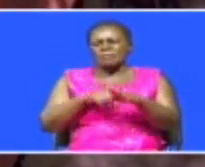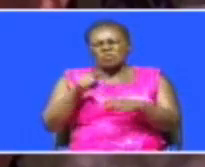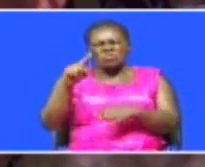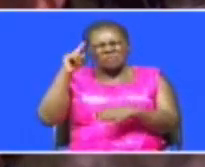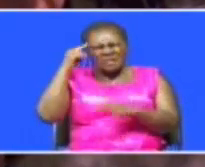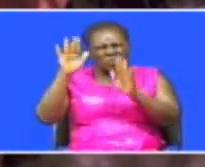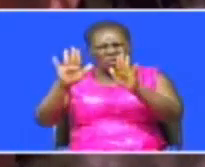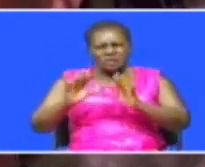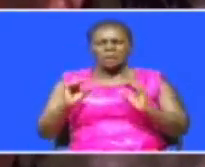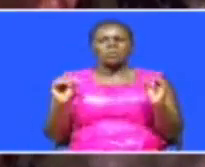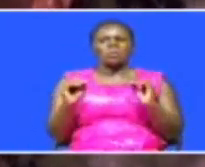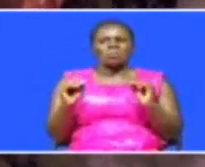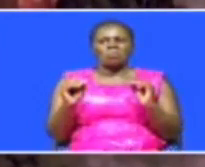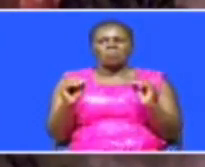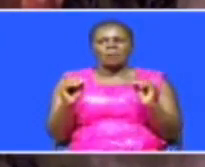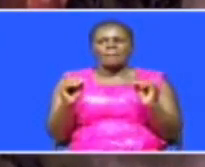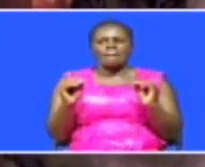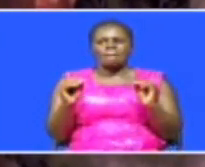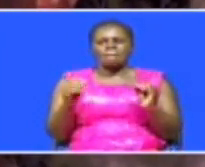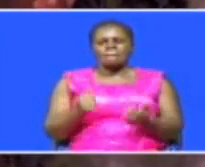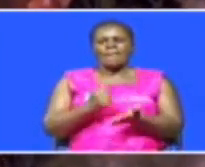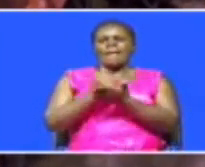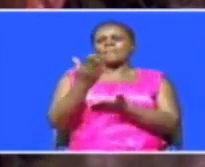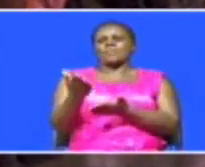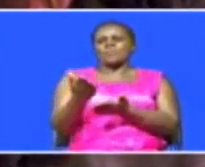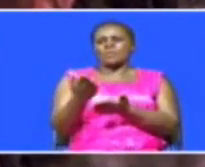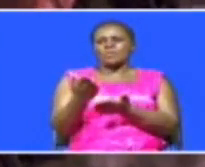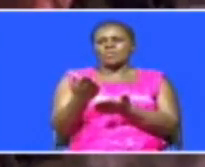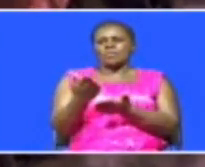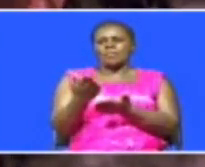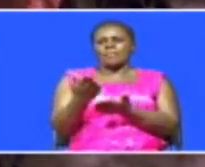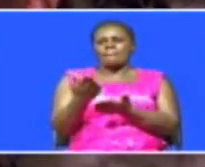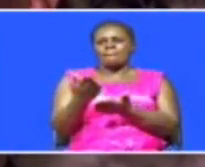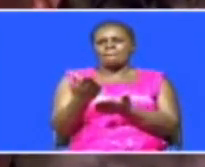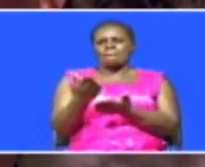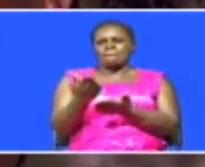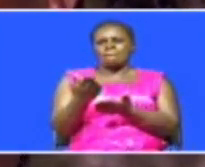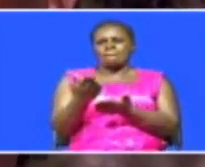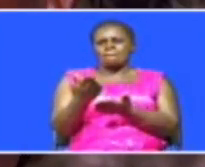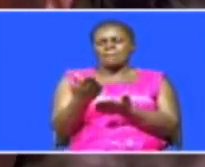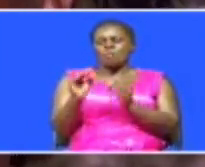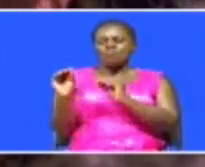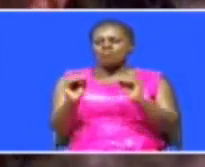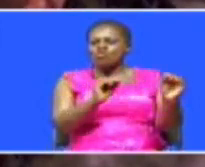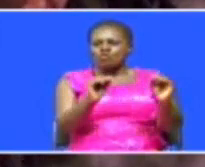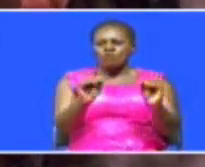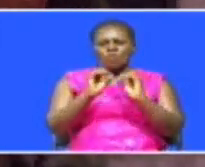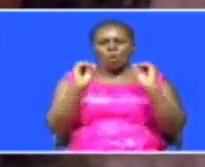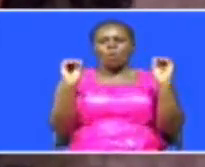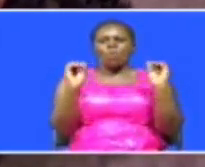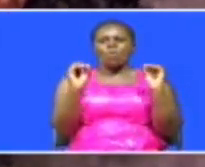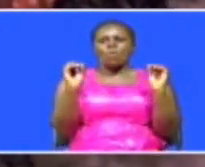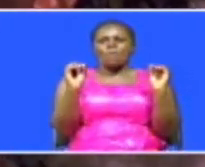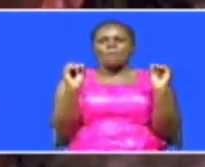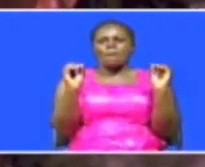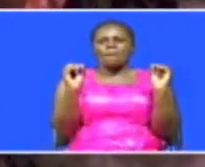is not registering, but they're the ones who help you. Like, lie low, try to be still. Mm. And that's